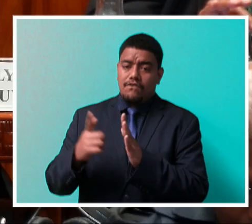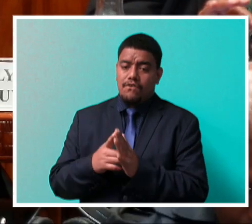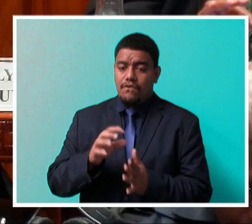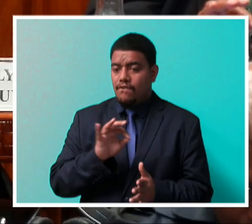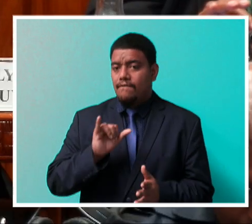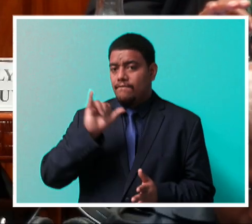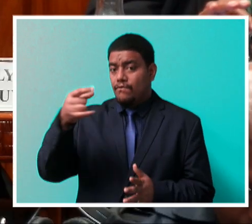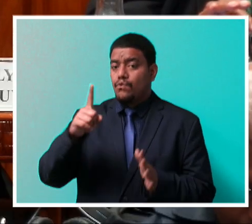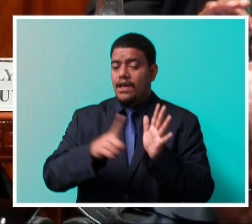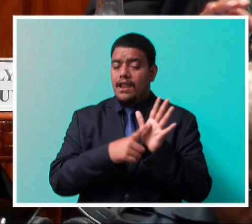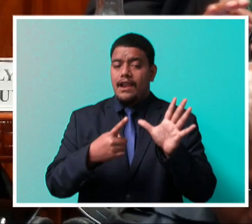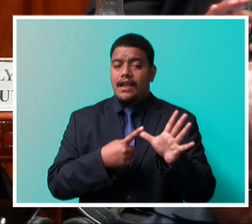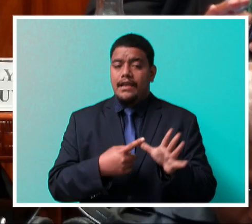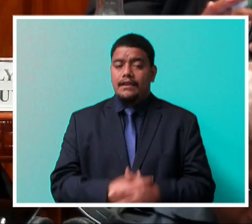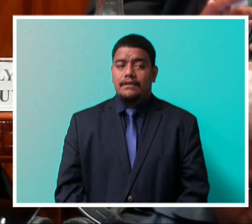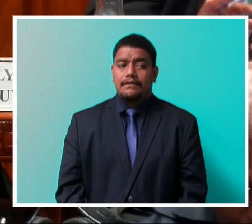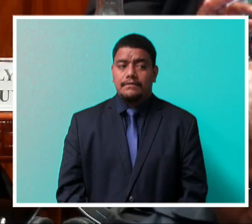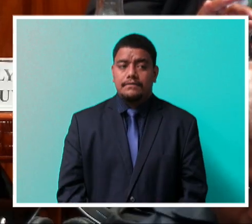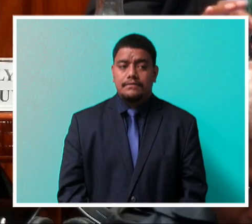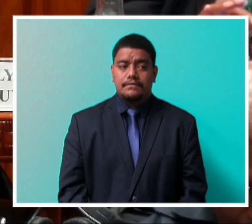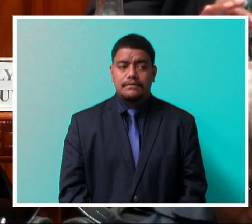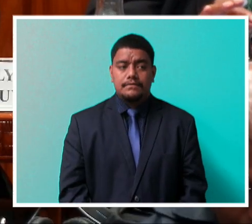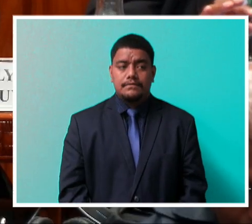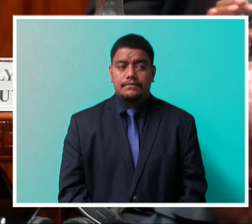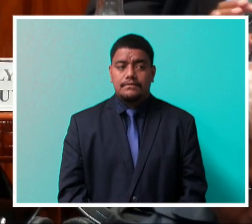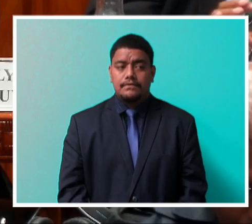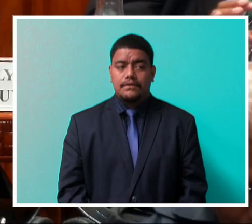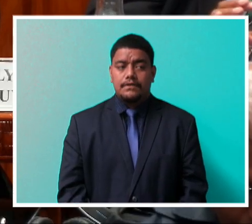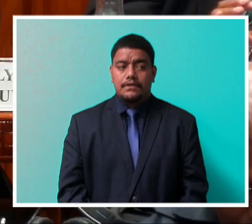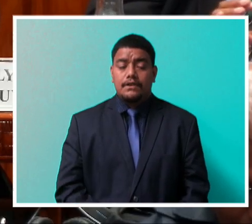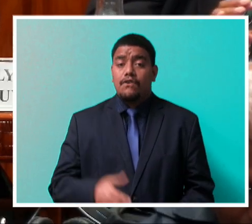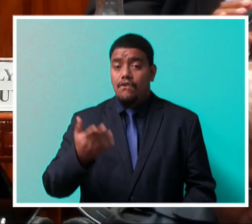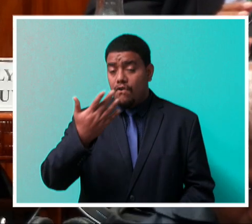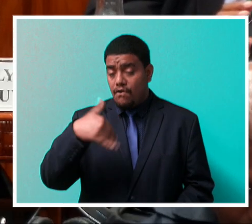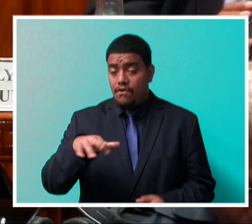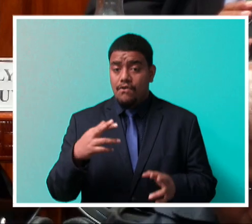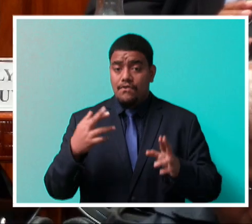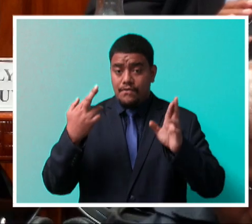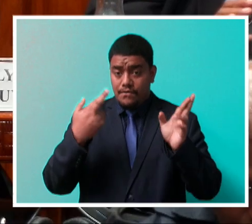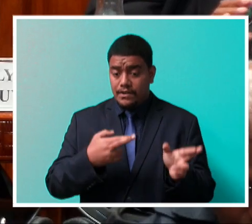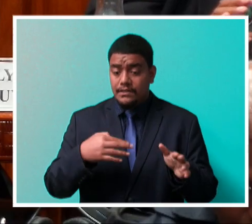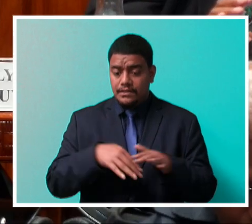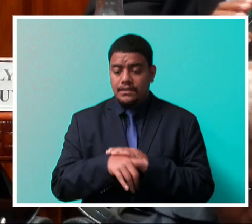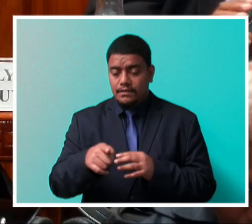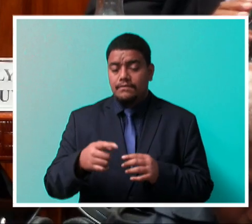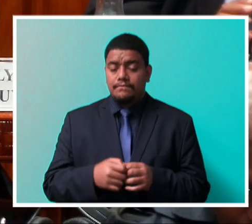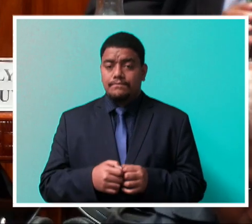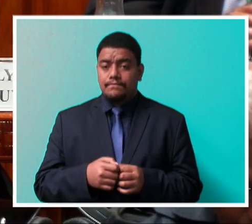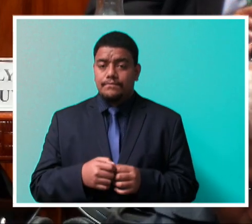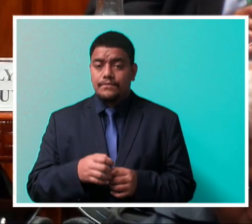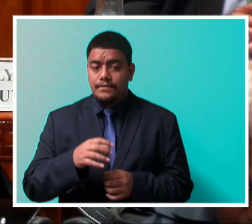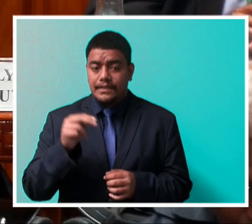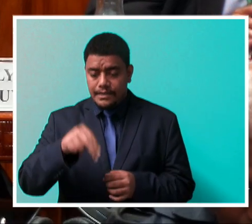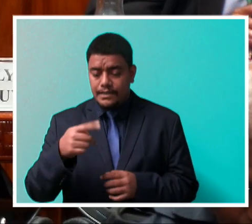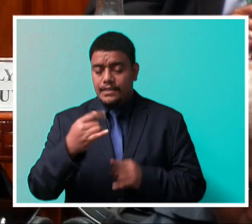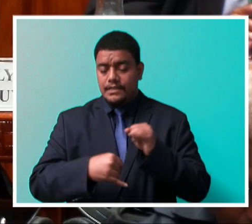Los Angeles. At best, all rests in part on ability to meet